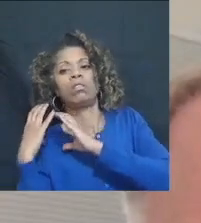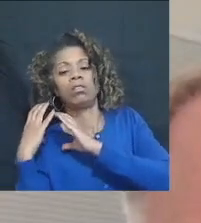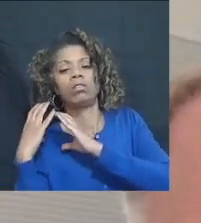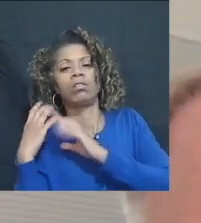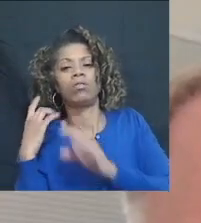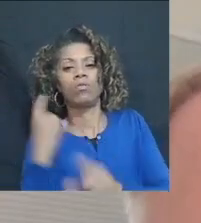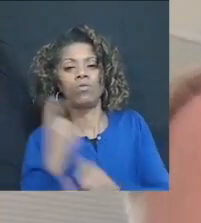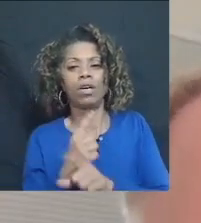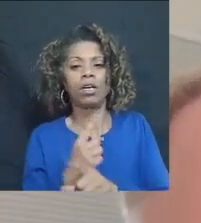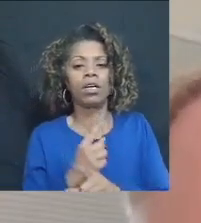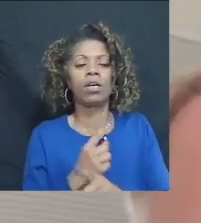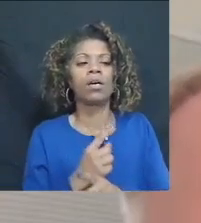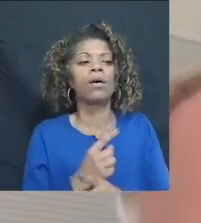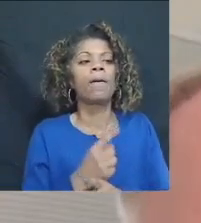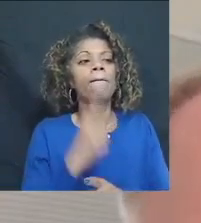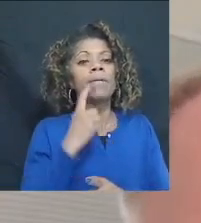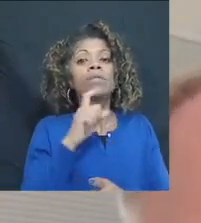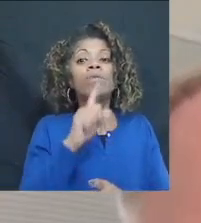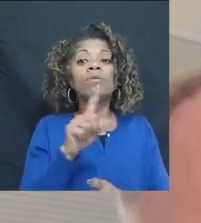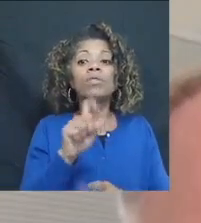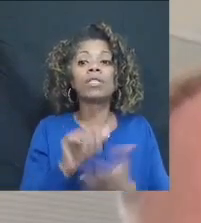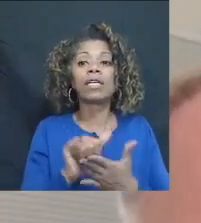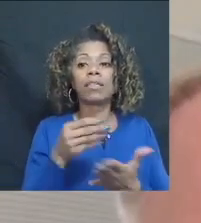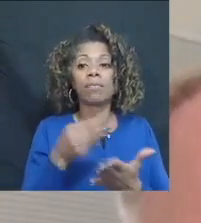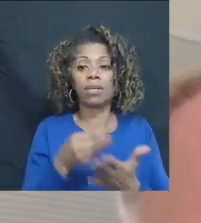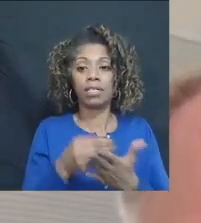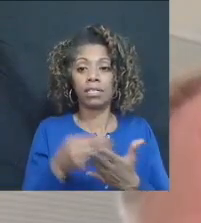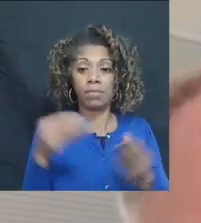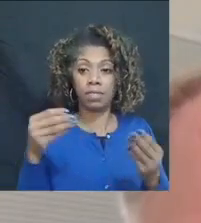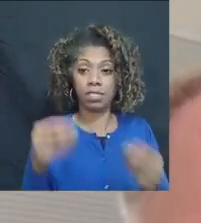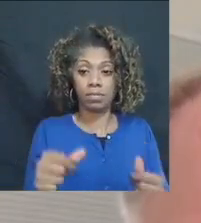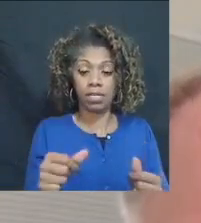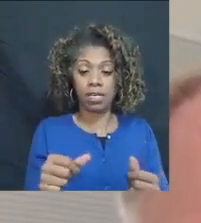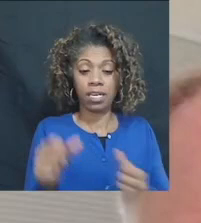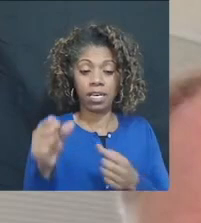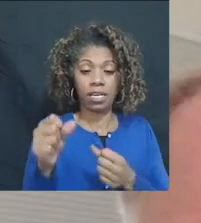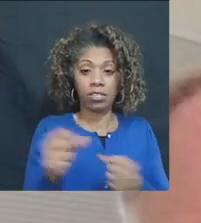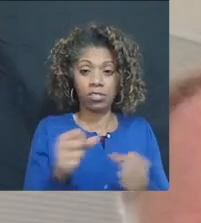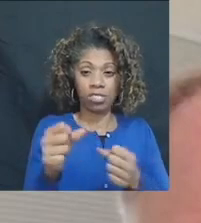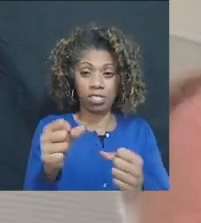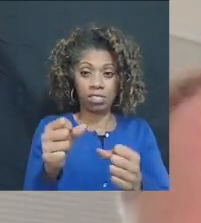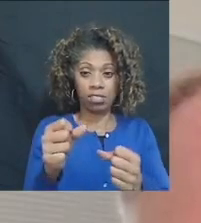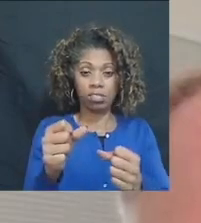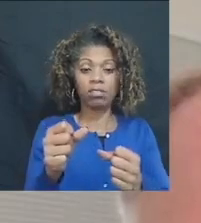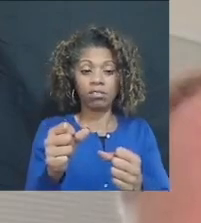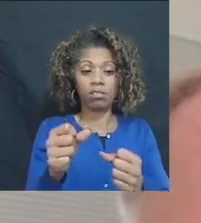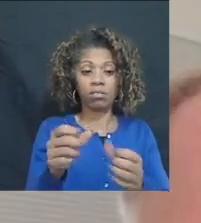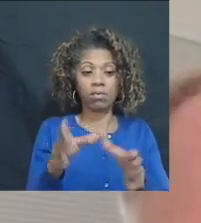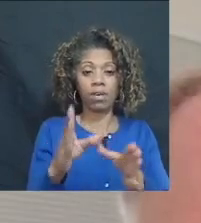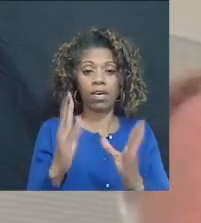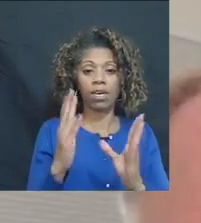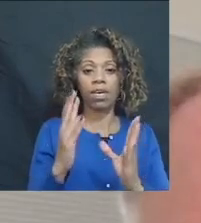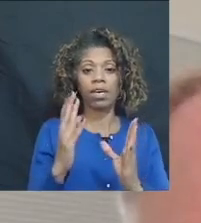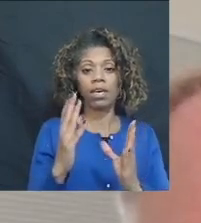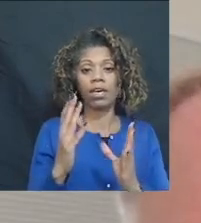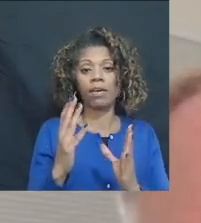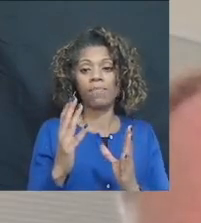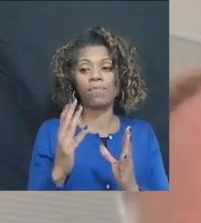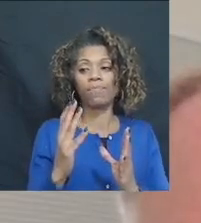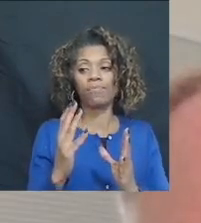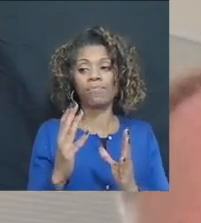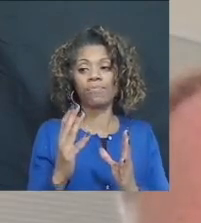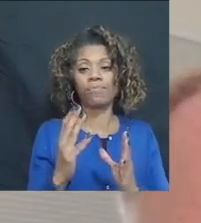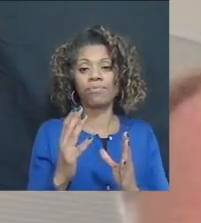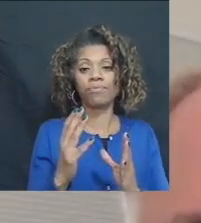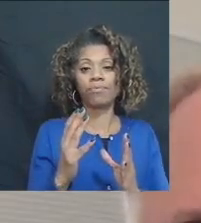in a strategic fashion, that they are, where we sit at the foundation, and it's one of the things I love about the foundation, is that because we work